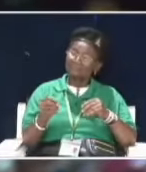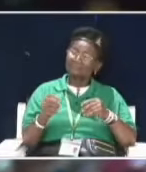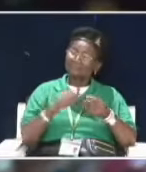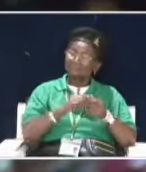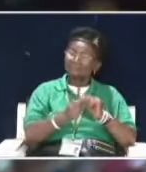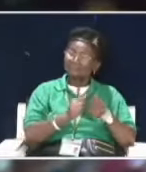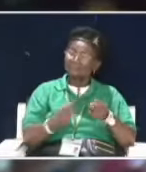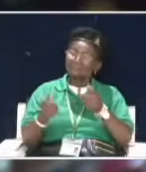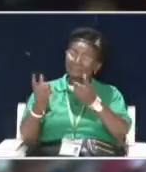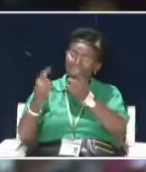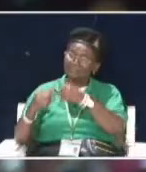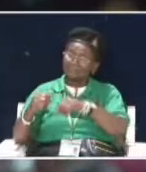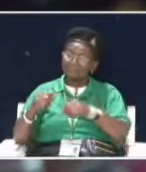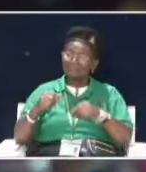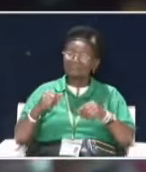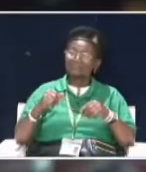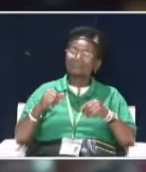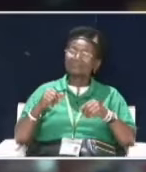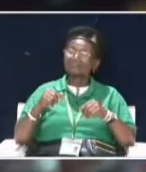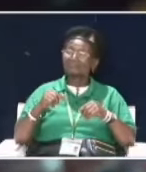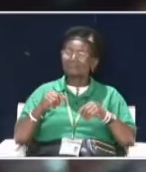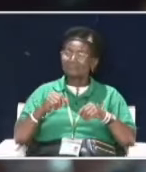problems come.